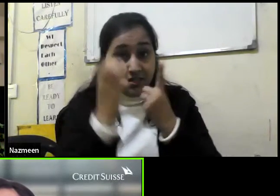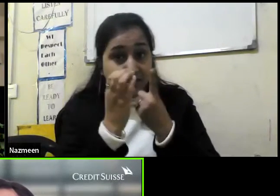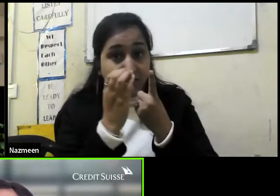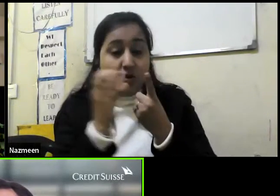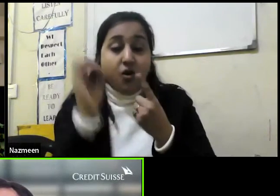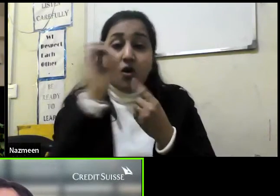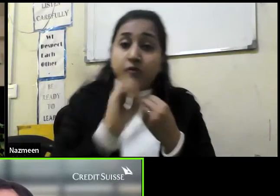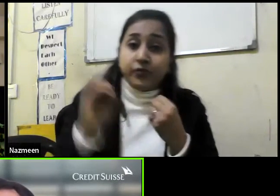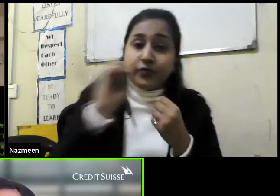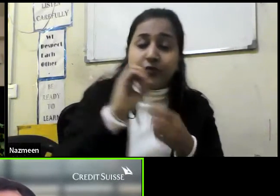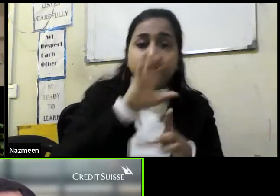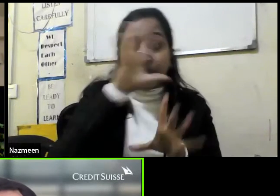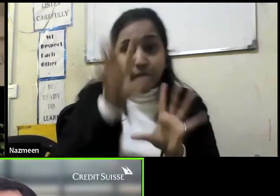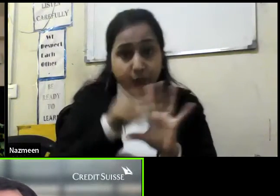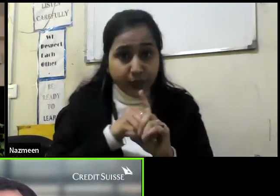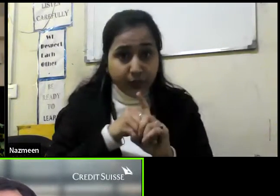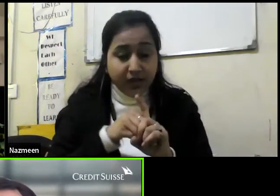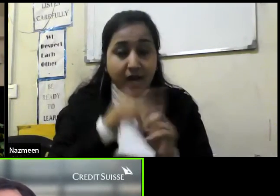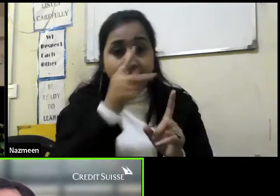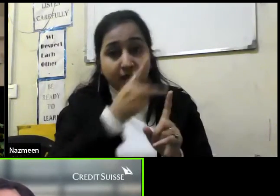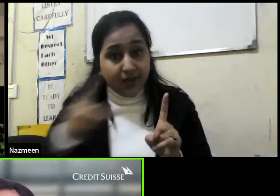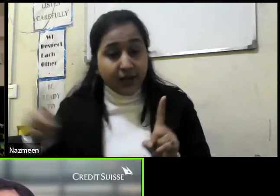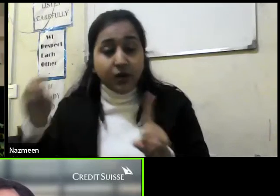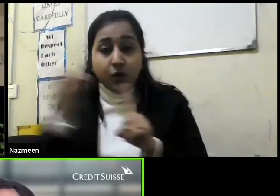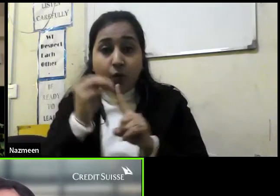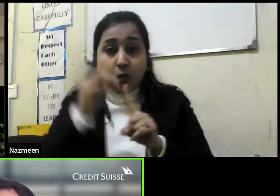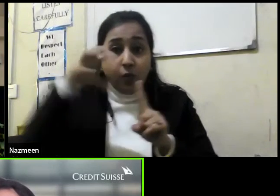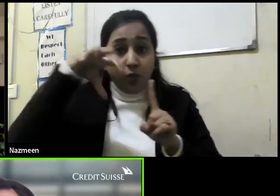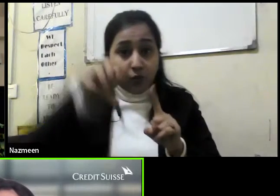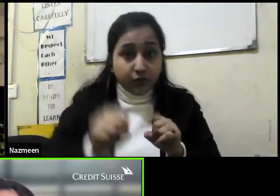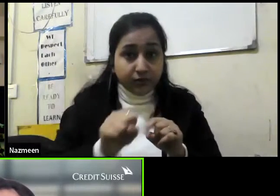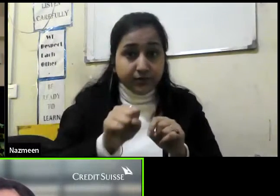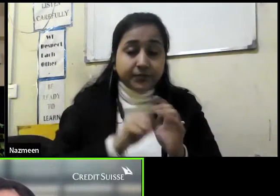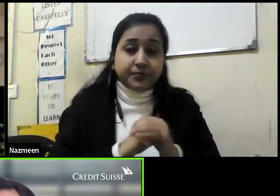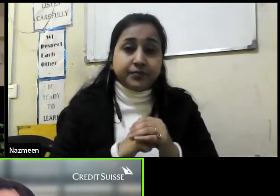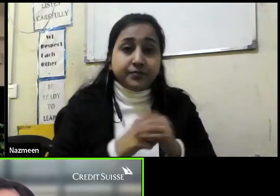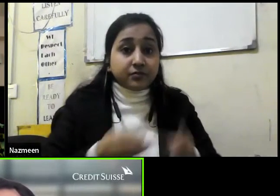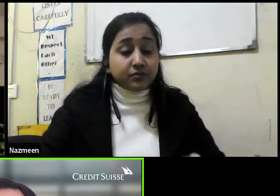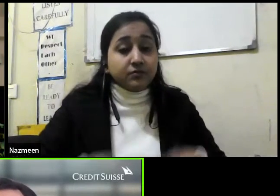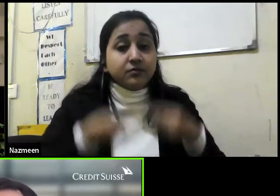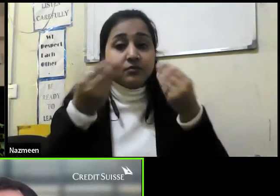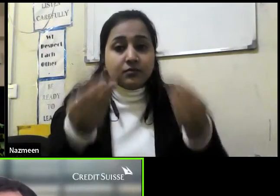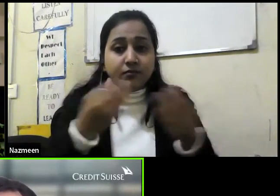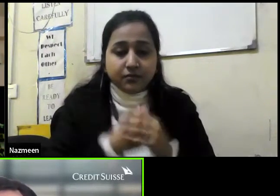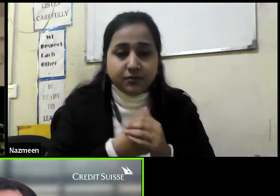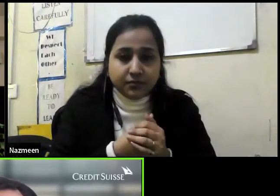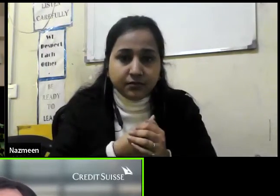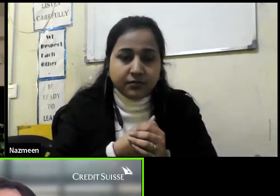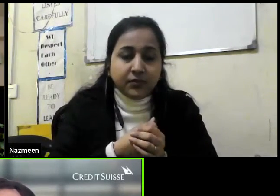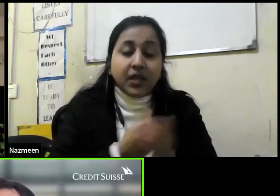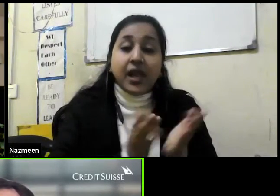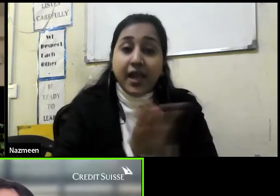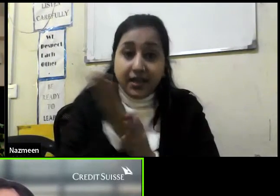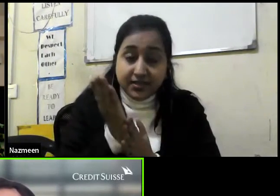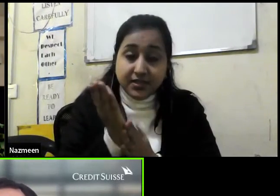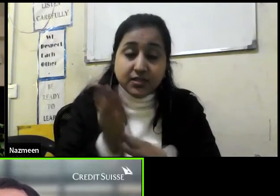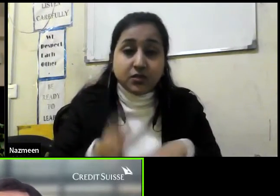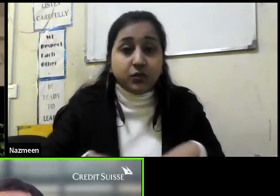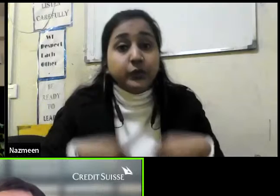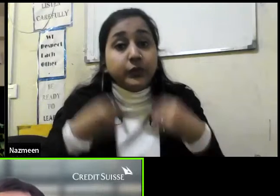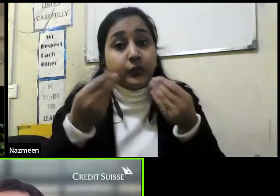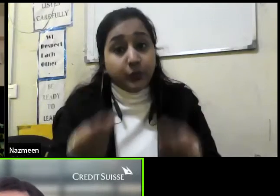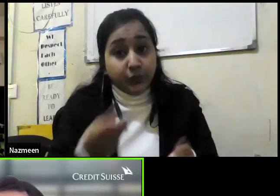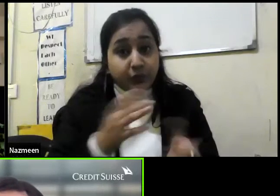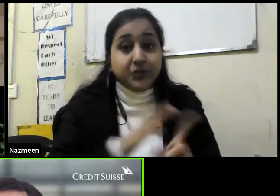as to provide opportunities externally to individuals and give them that access in